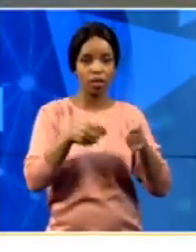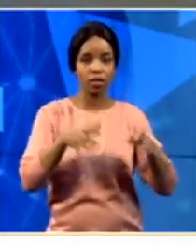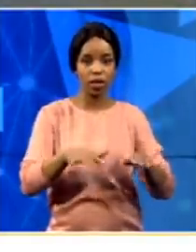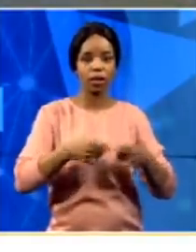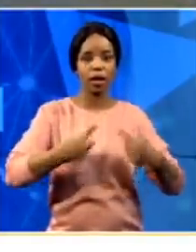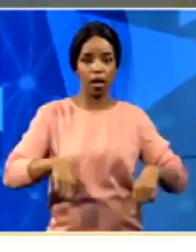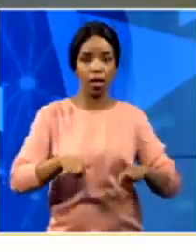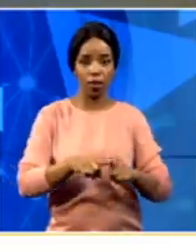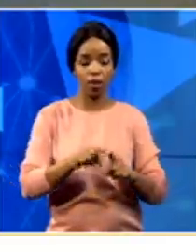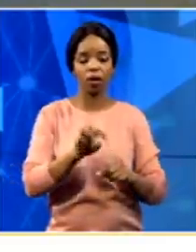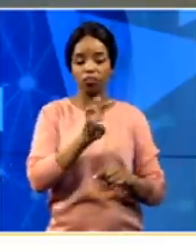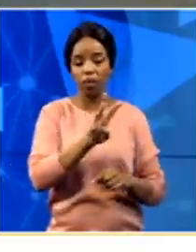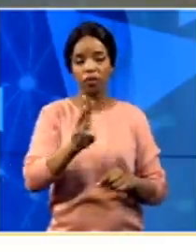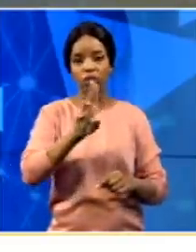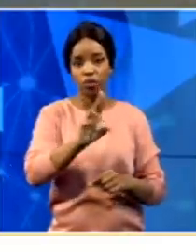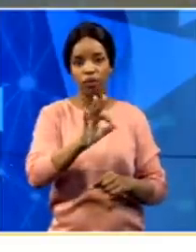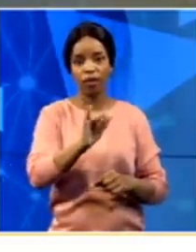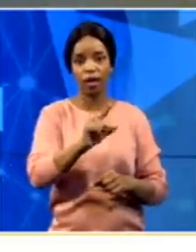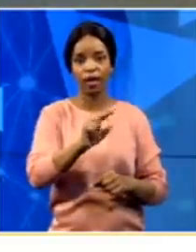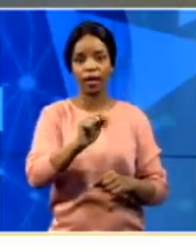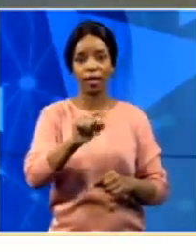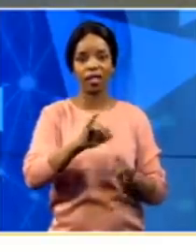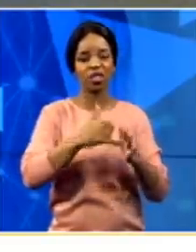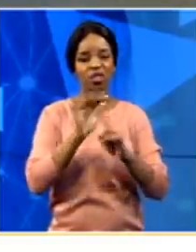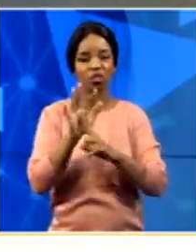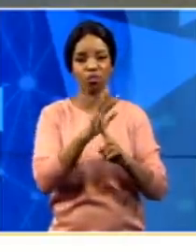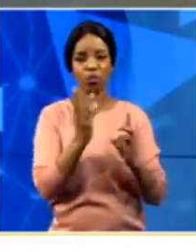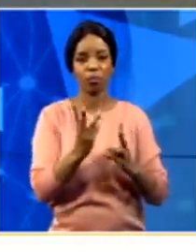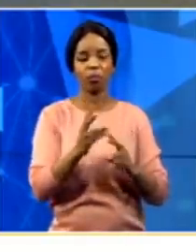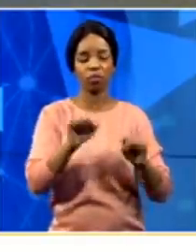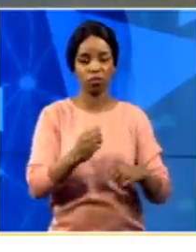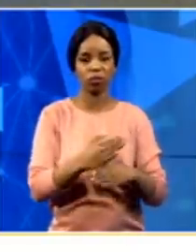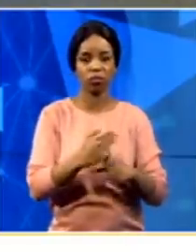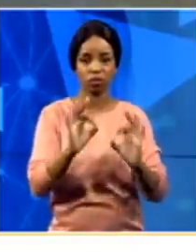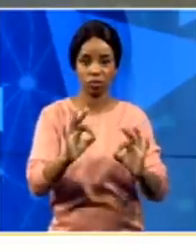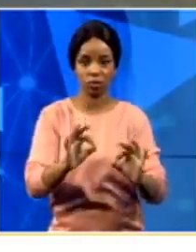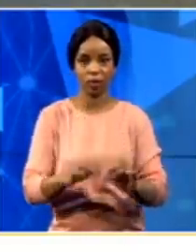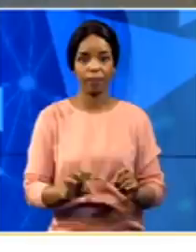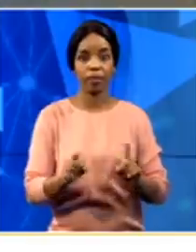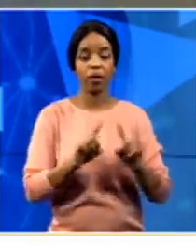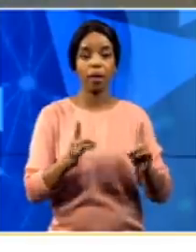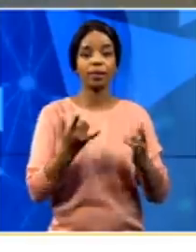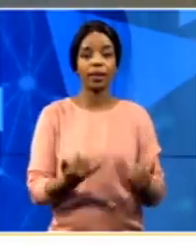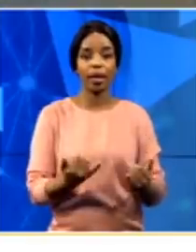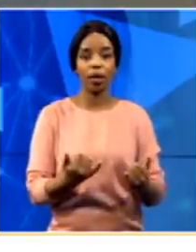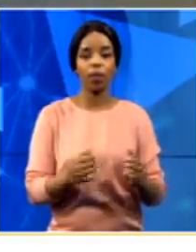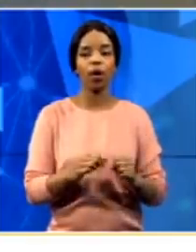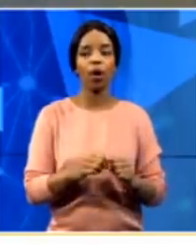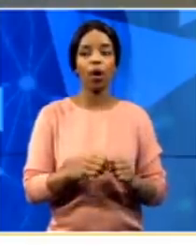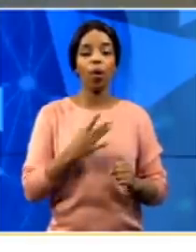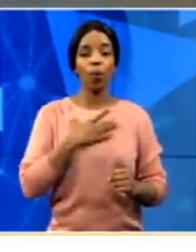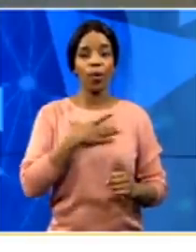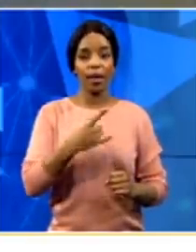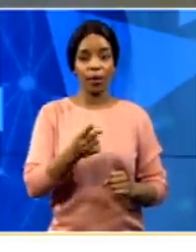start. Yeah, it is. And I think what I'm sensing from the caller is, when you go onto the website, we would like you to register